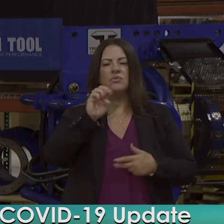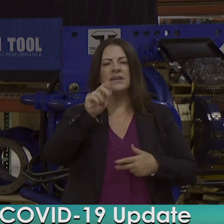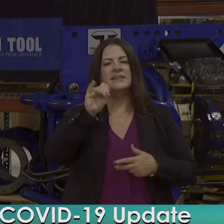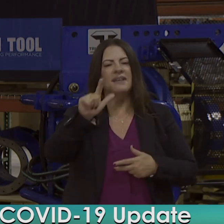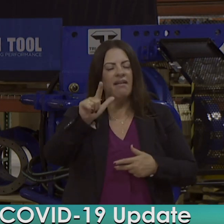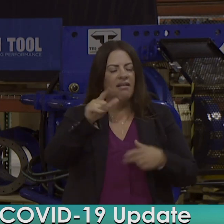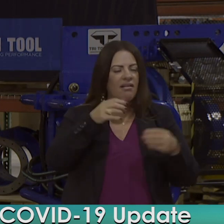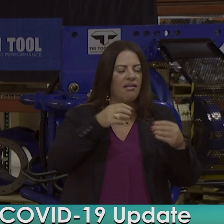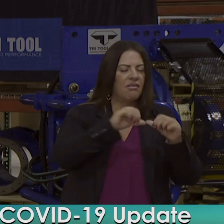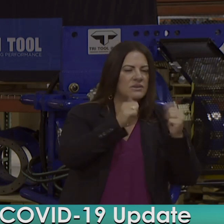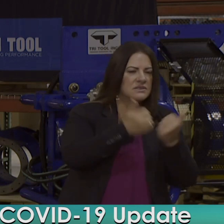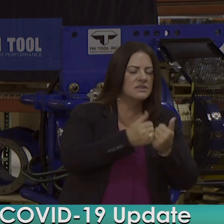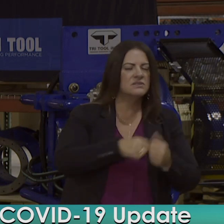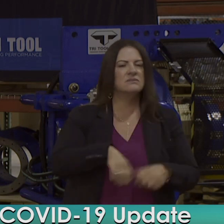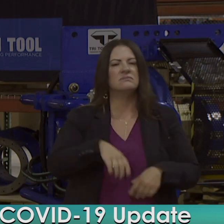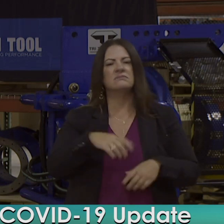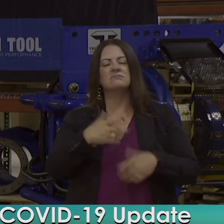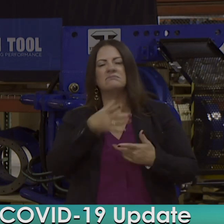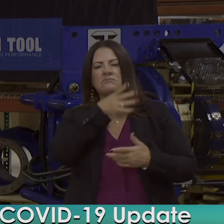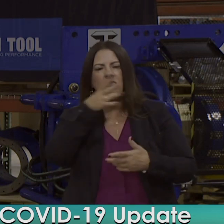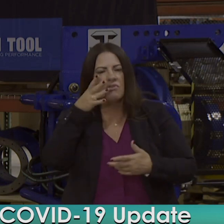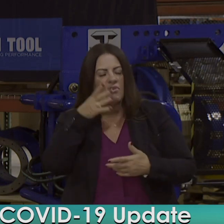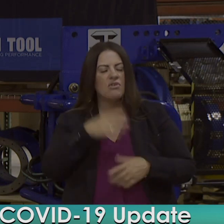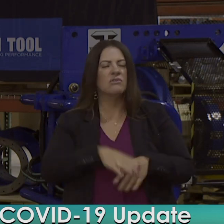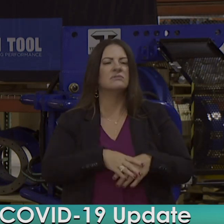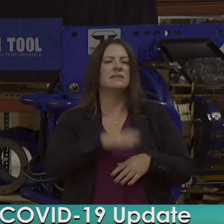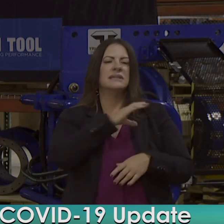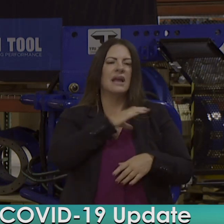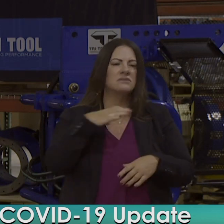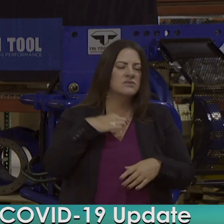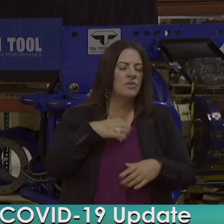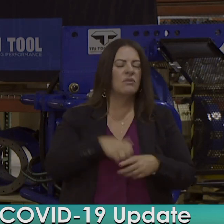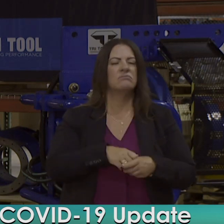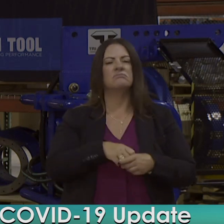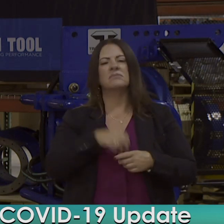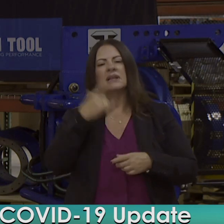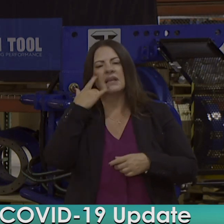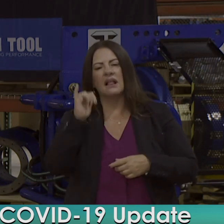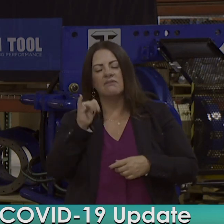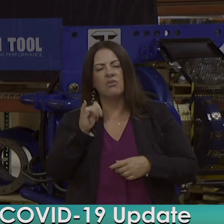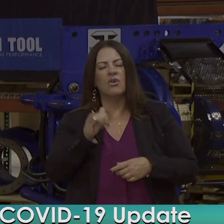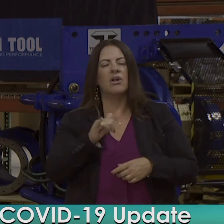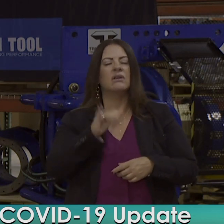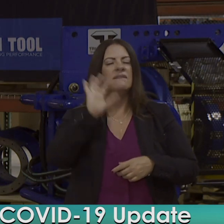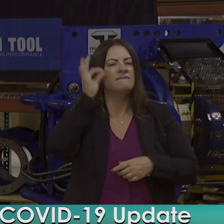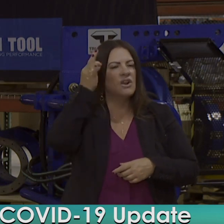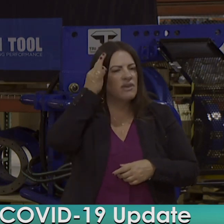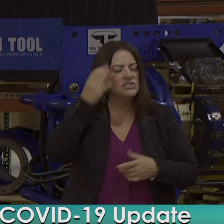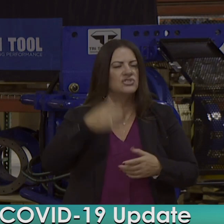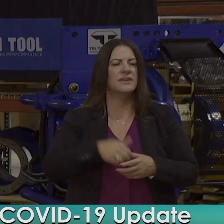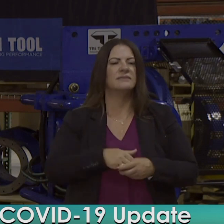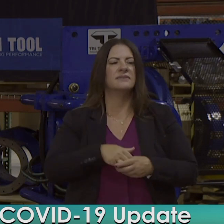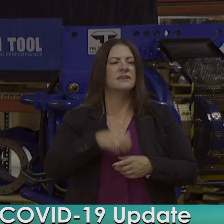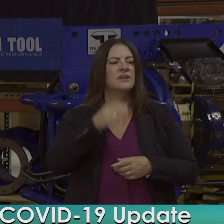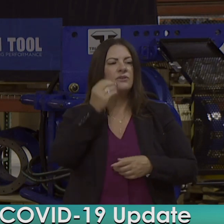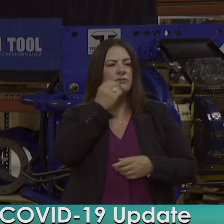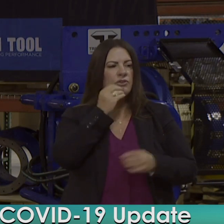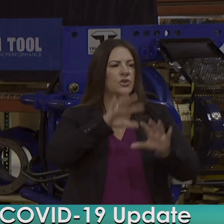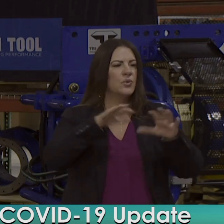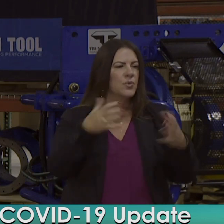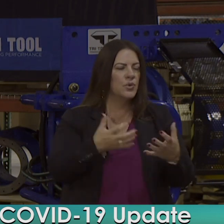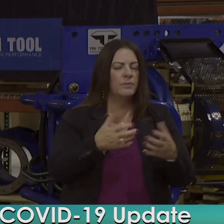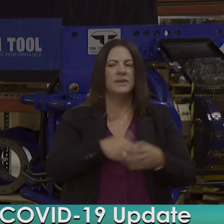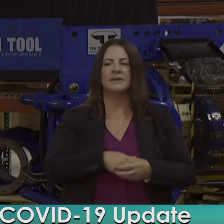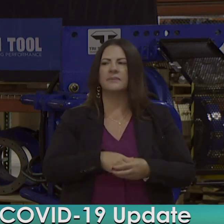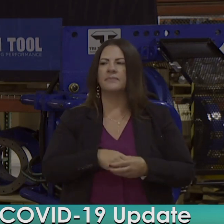Association, the Western Growers, Agricultural Council of California, California Farm Bureau Federation, the California League of Food